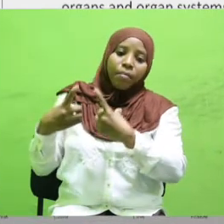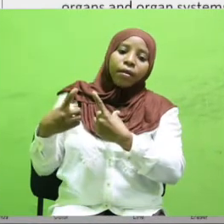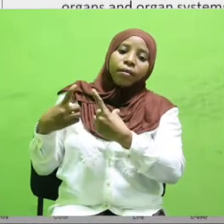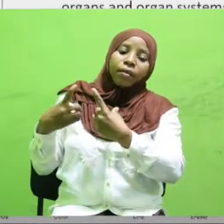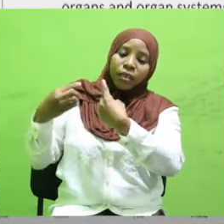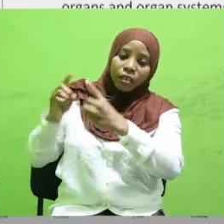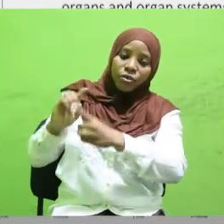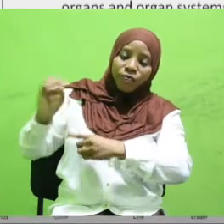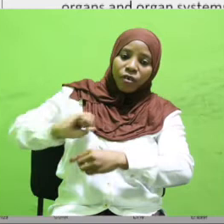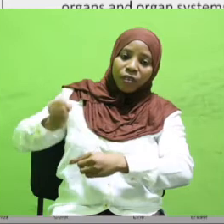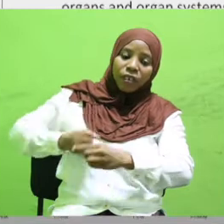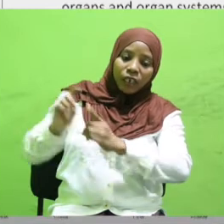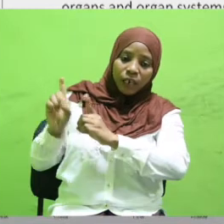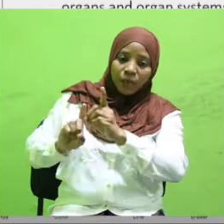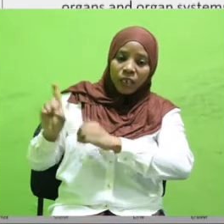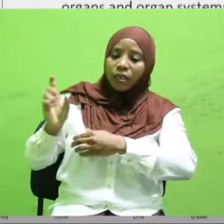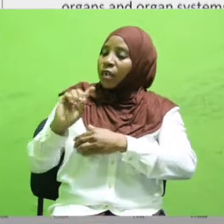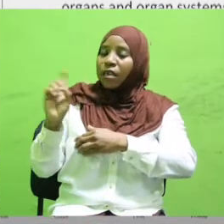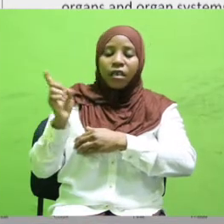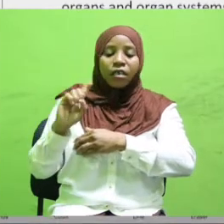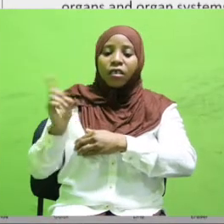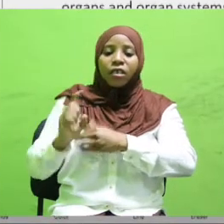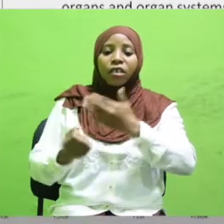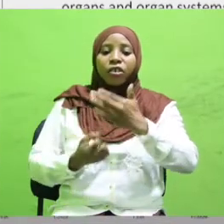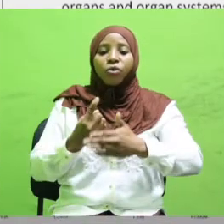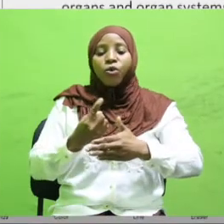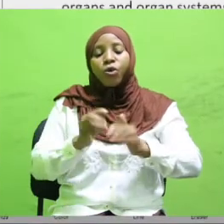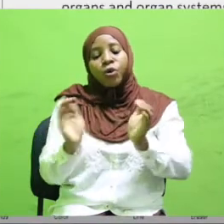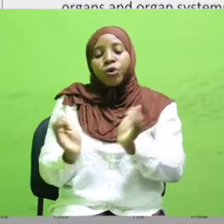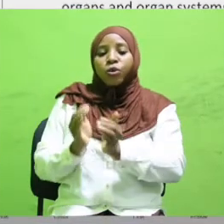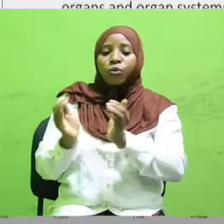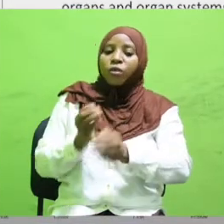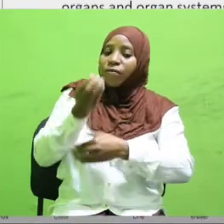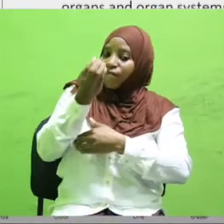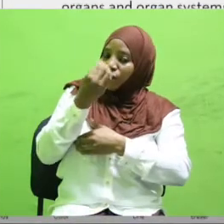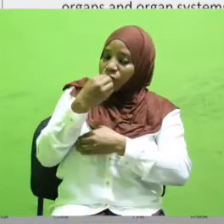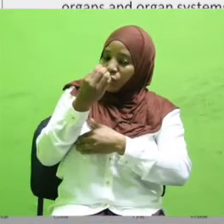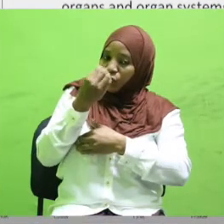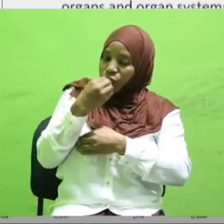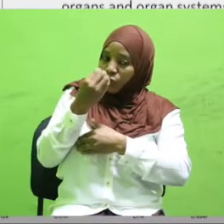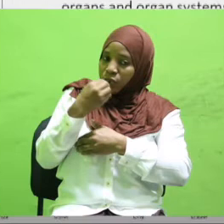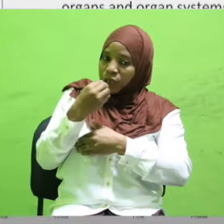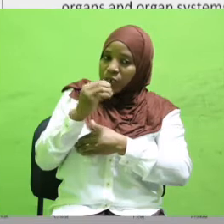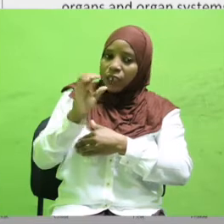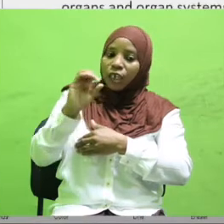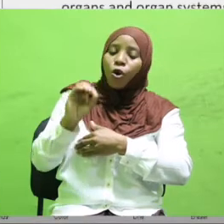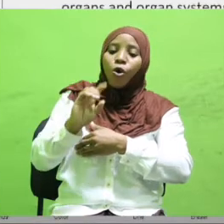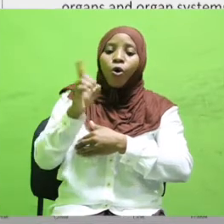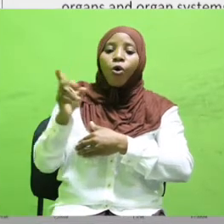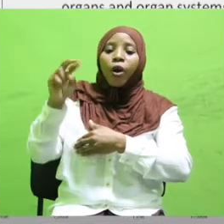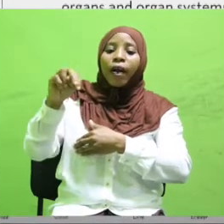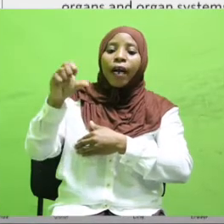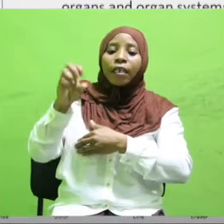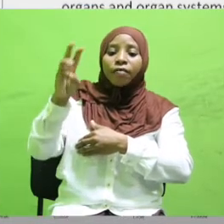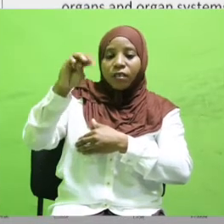So, another difference is that on how the food is stored in organisms. In kingdom